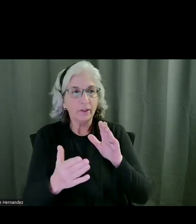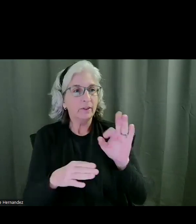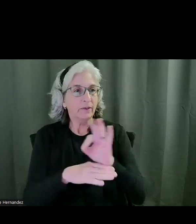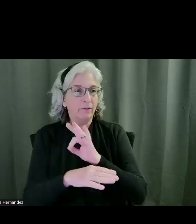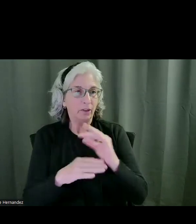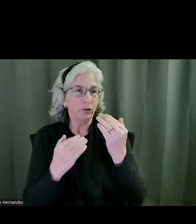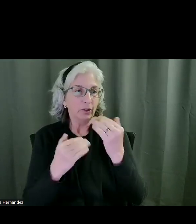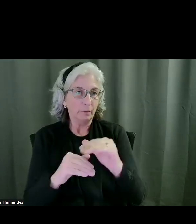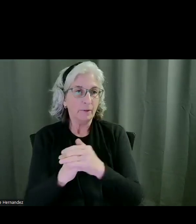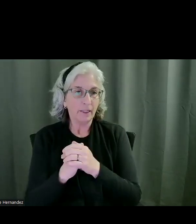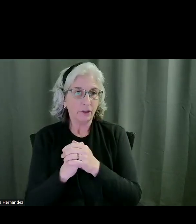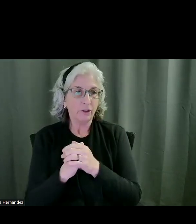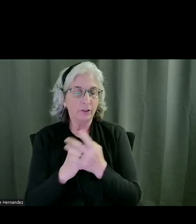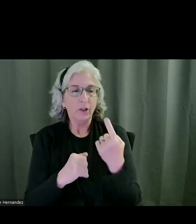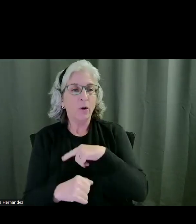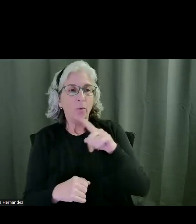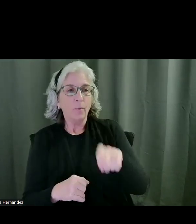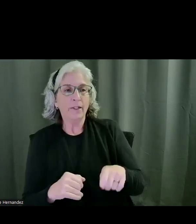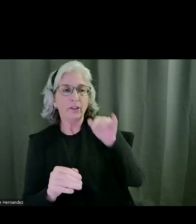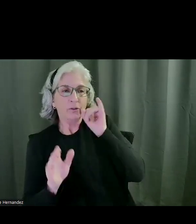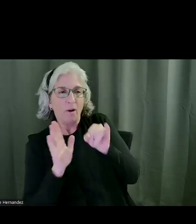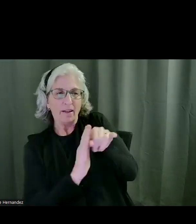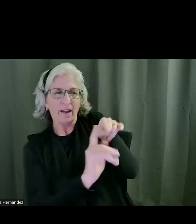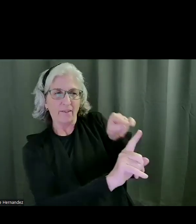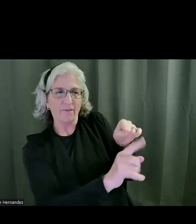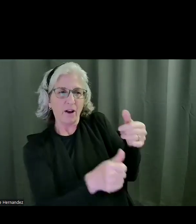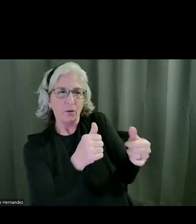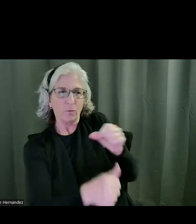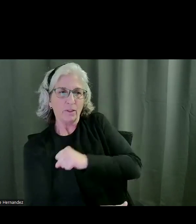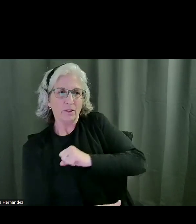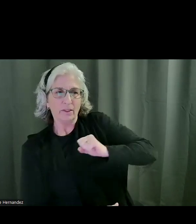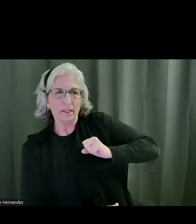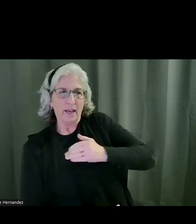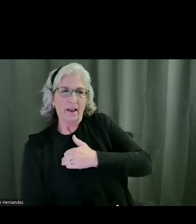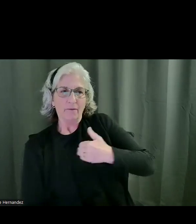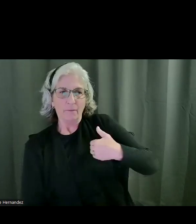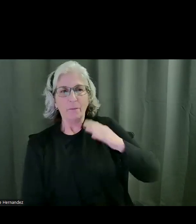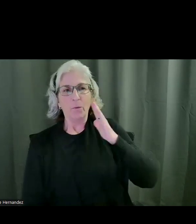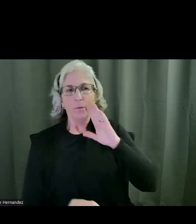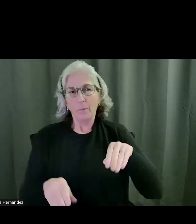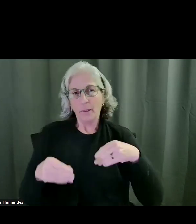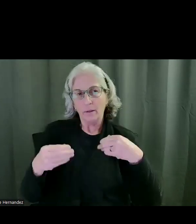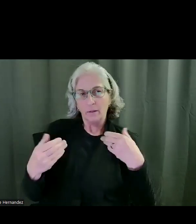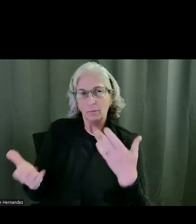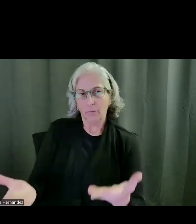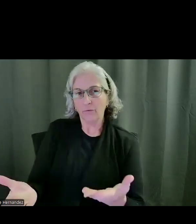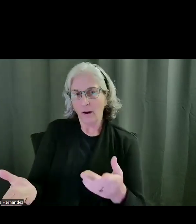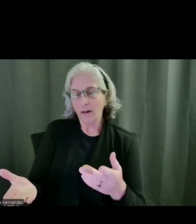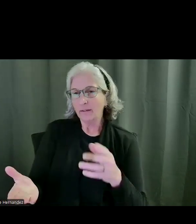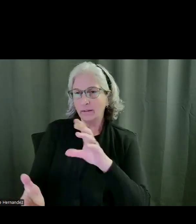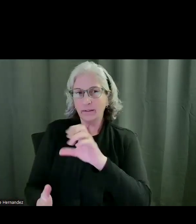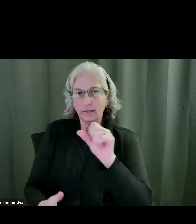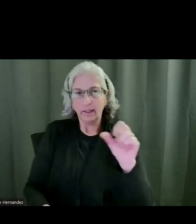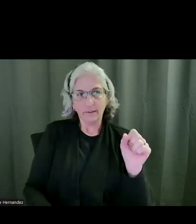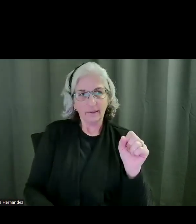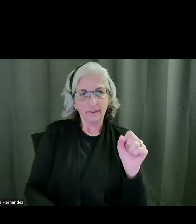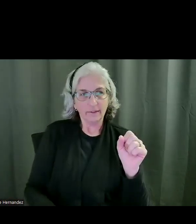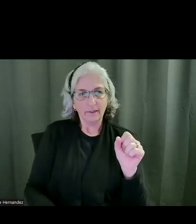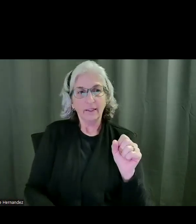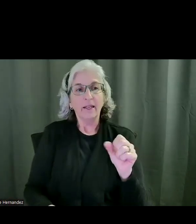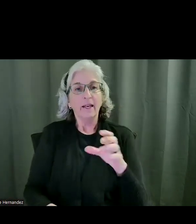providing CSS services and the methods for intervention. Those are going to be on the